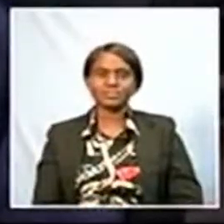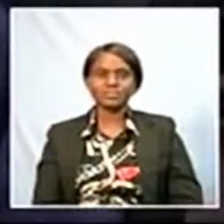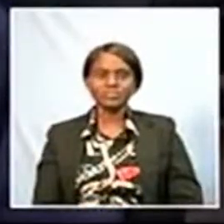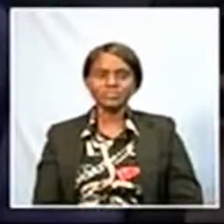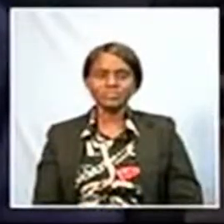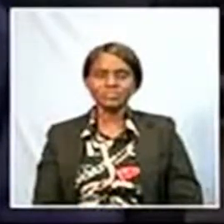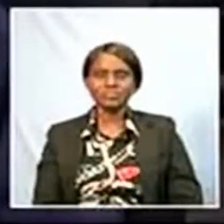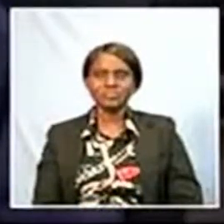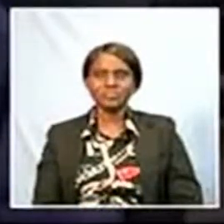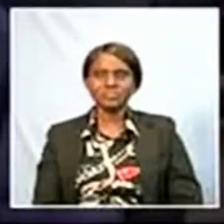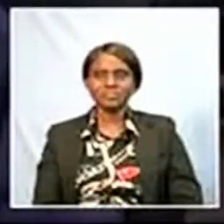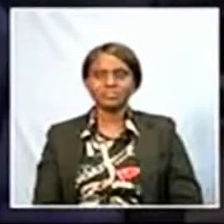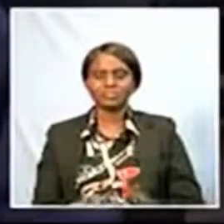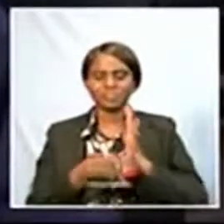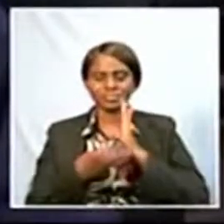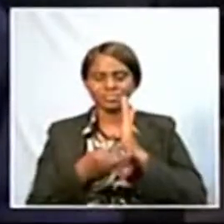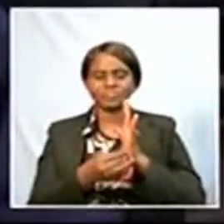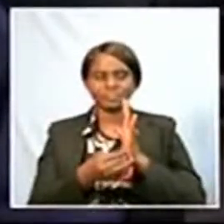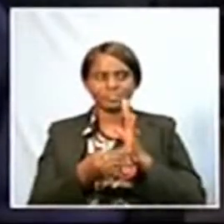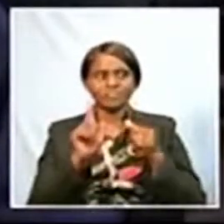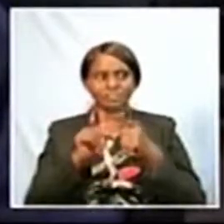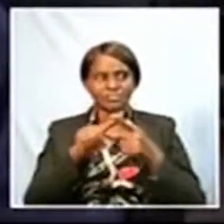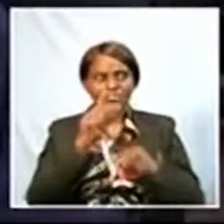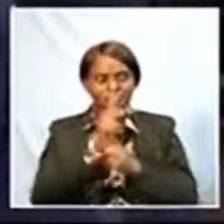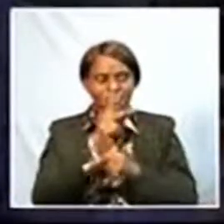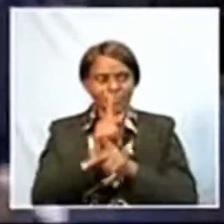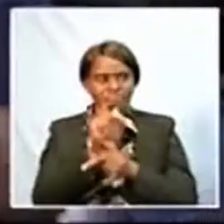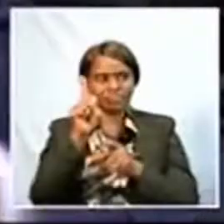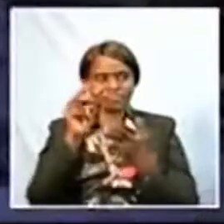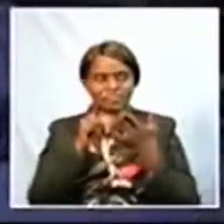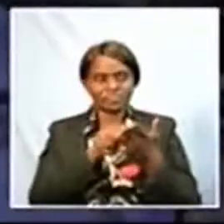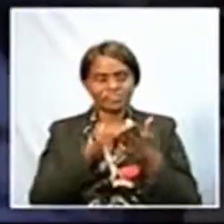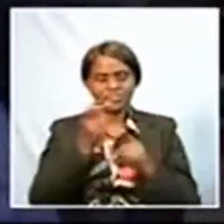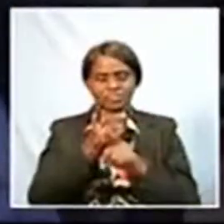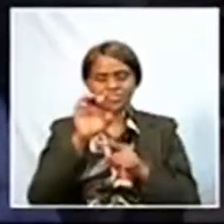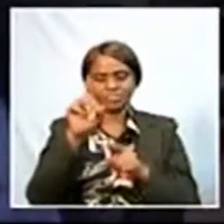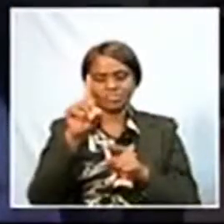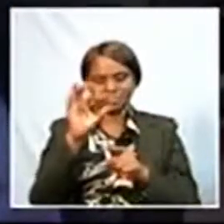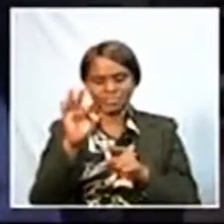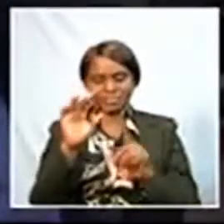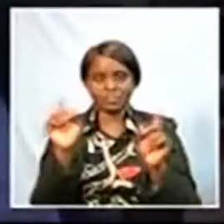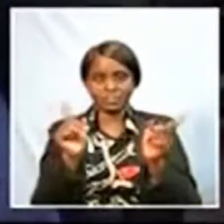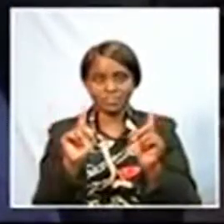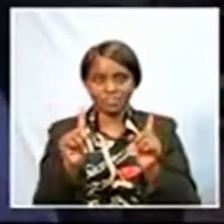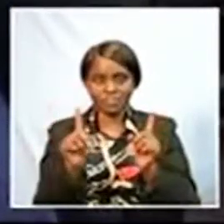where you are guided to be reserving a 1 million from CDF. Where is it?